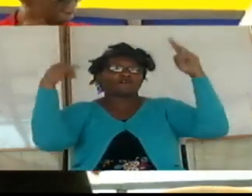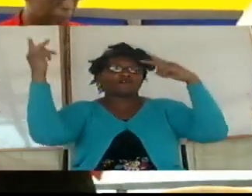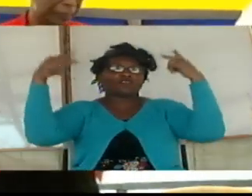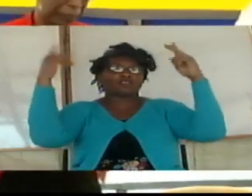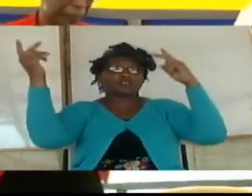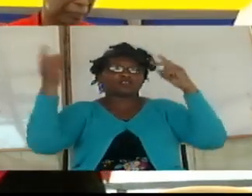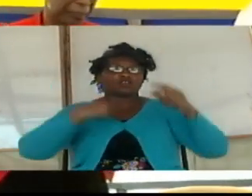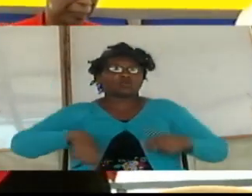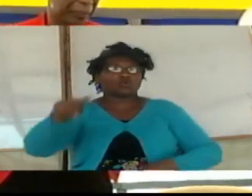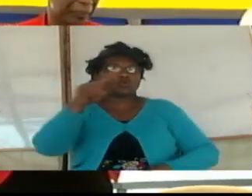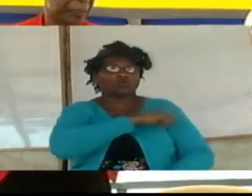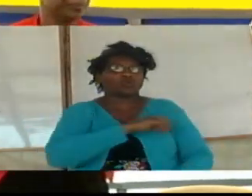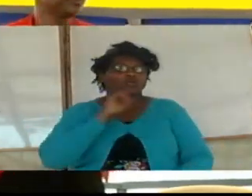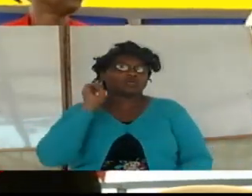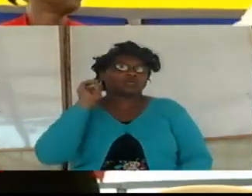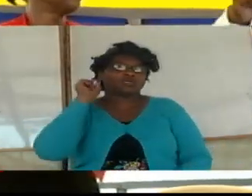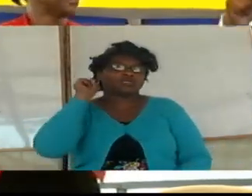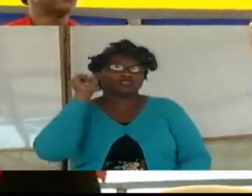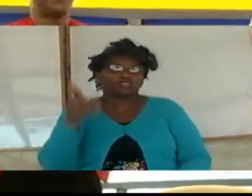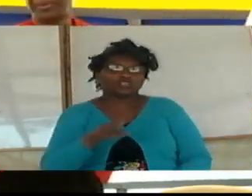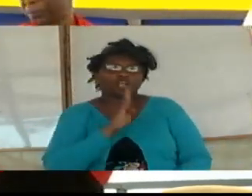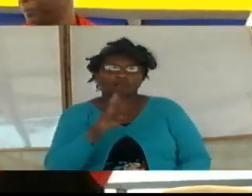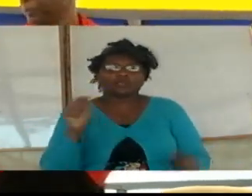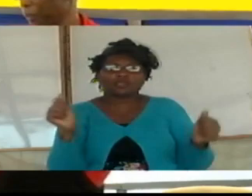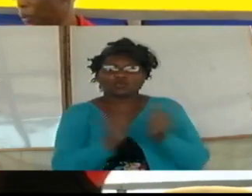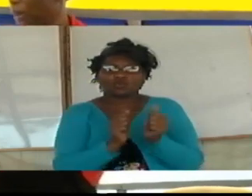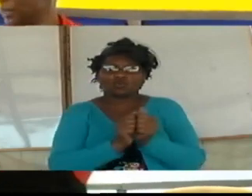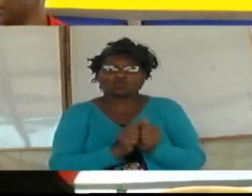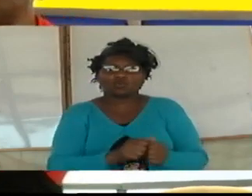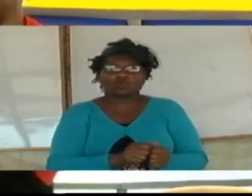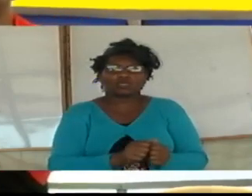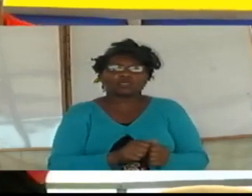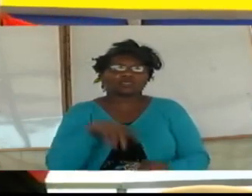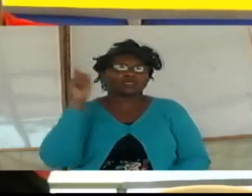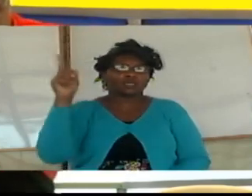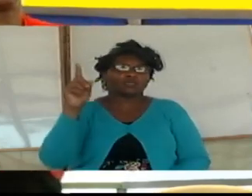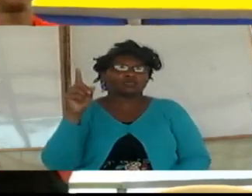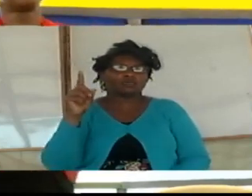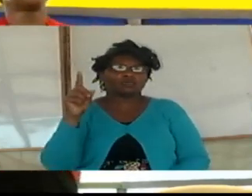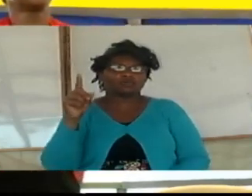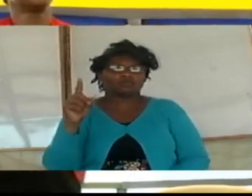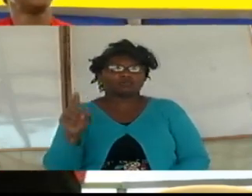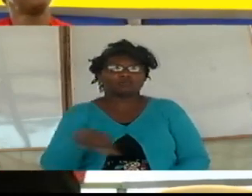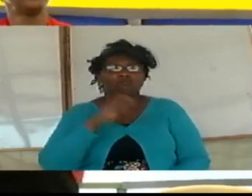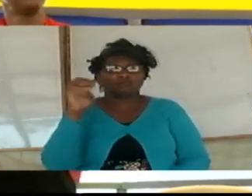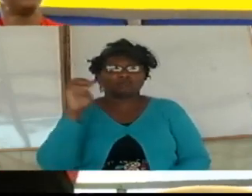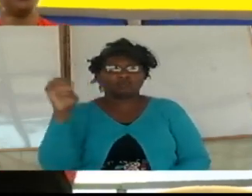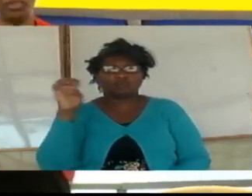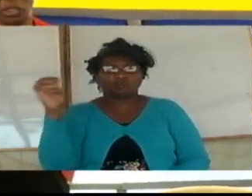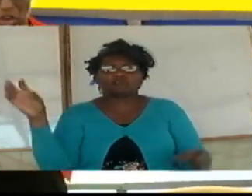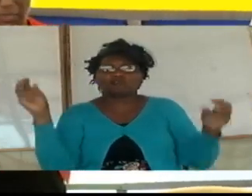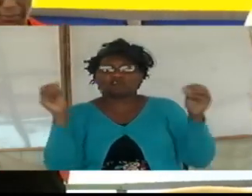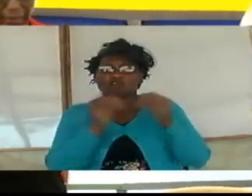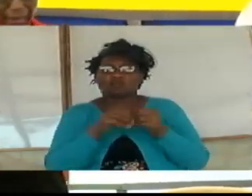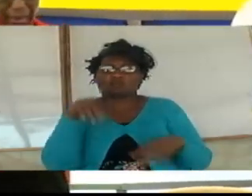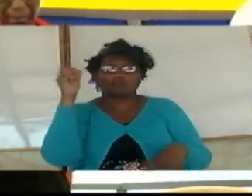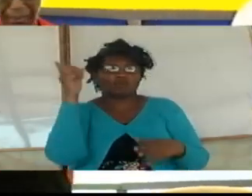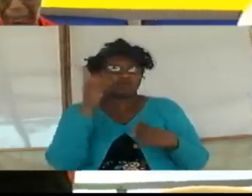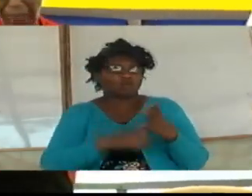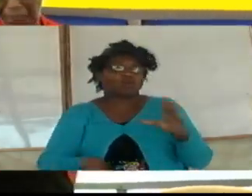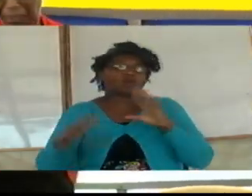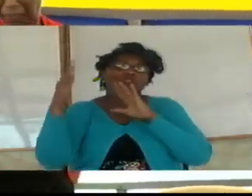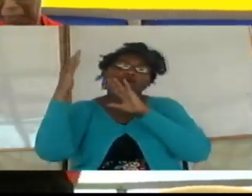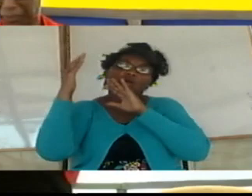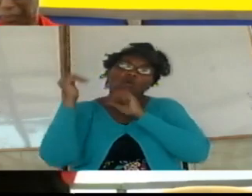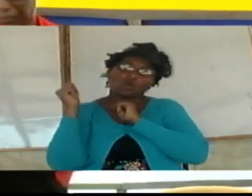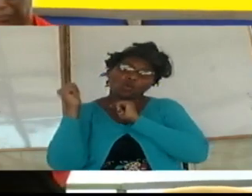we shall there be with him forevermore. What a hope. What a hope, what a hope, what a hope. Praise